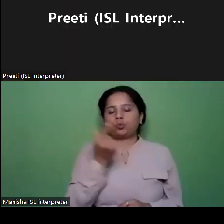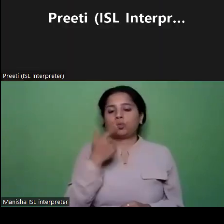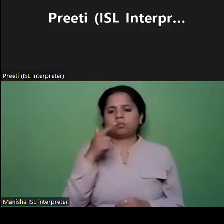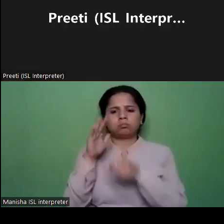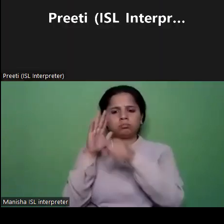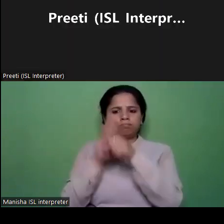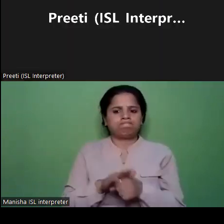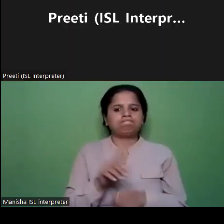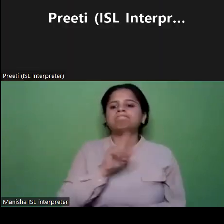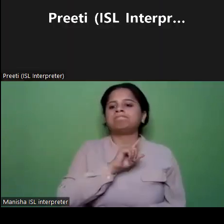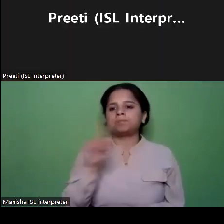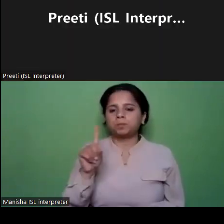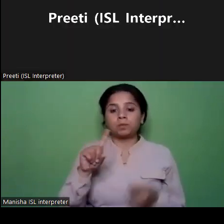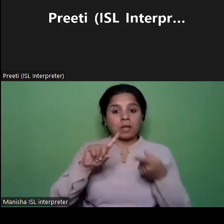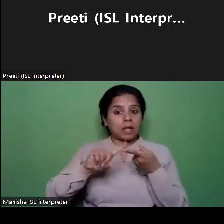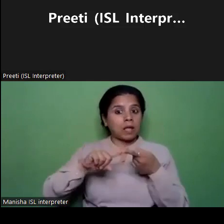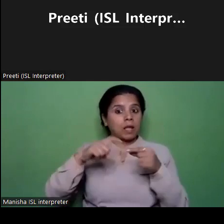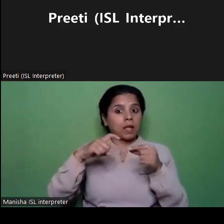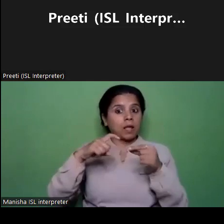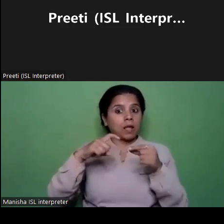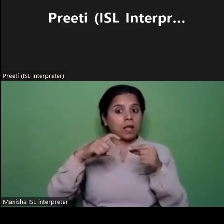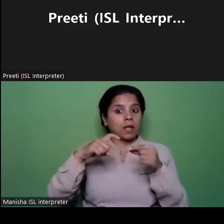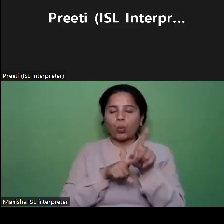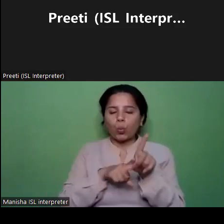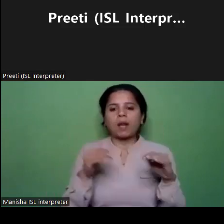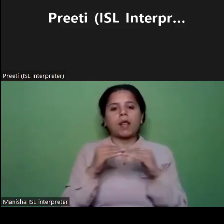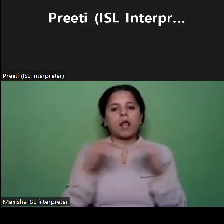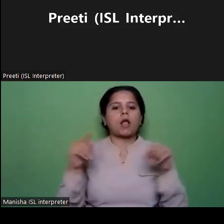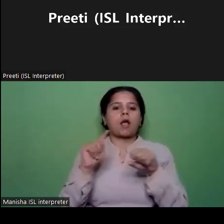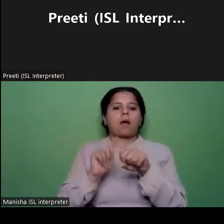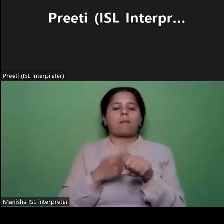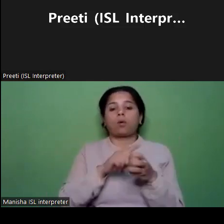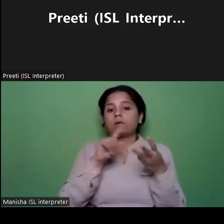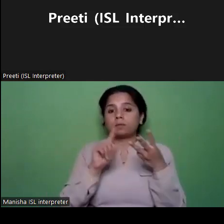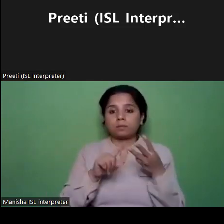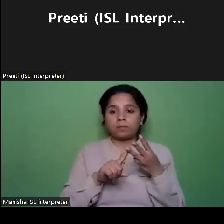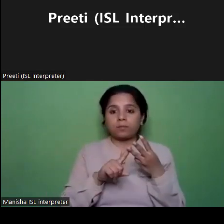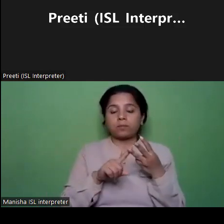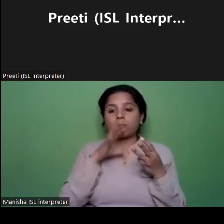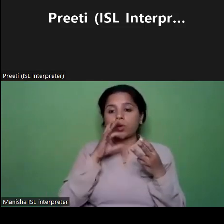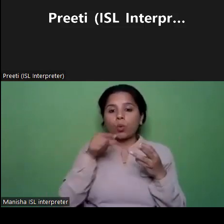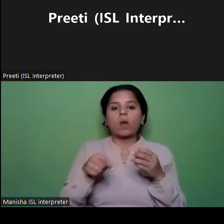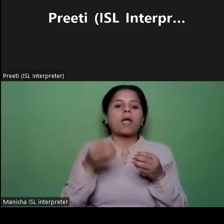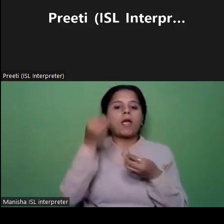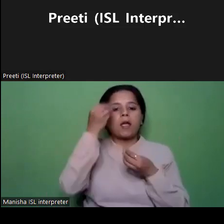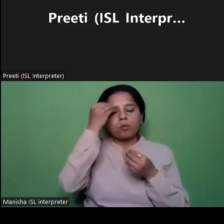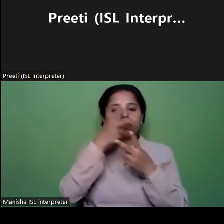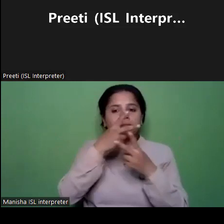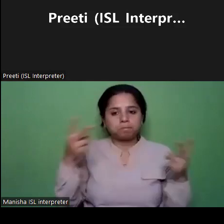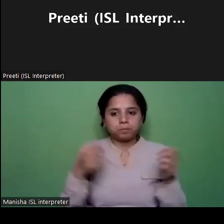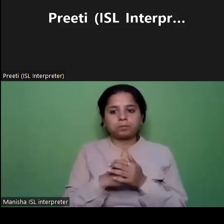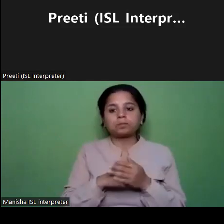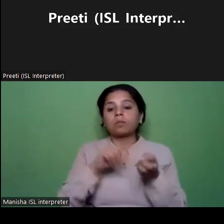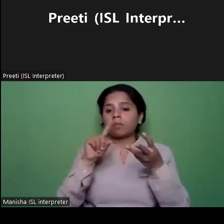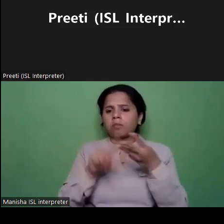anyone. Equity, right? Equal opportunity. The third is perceptible information, that